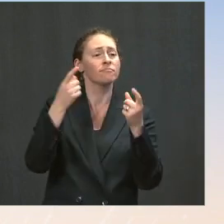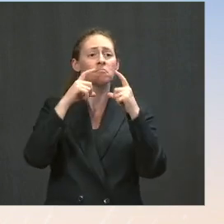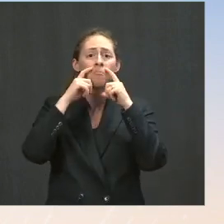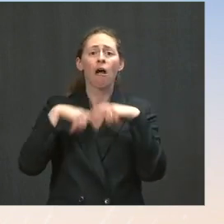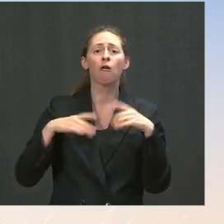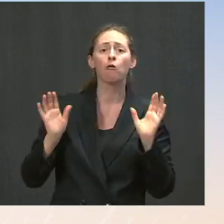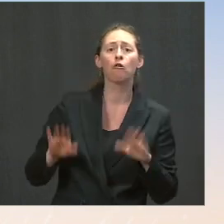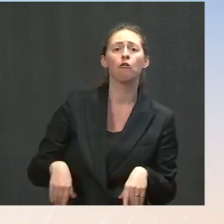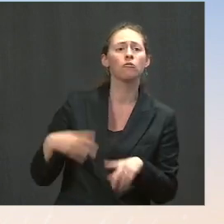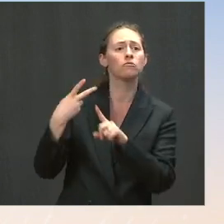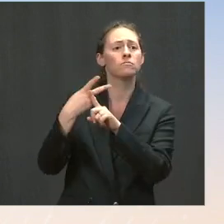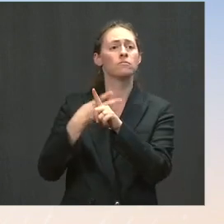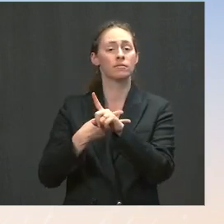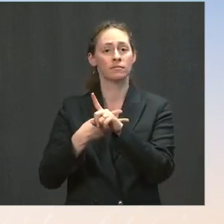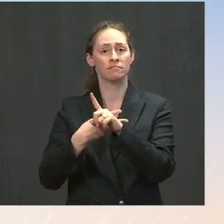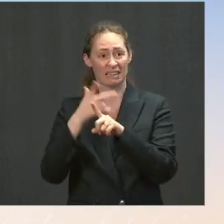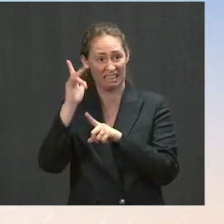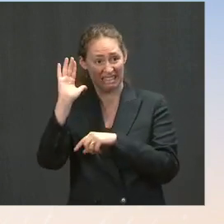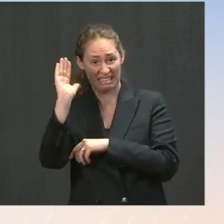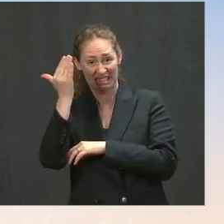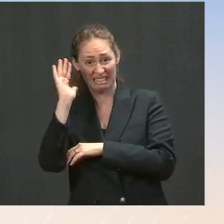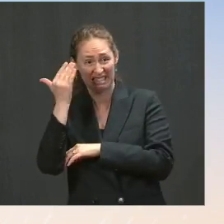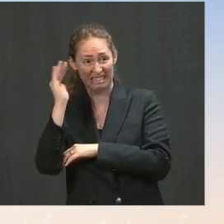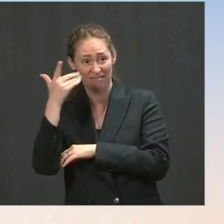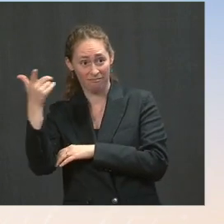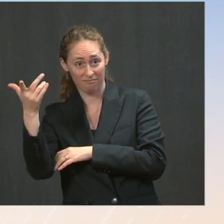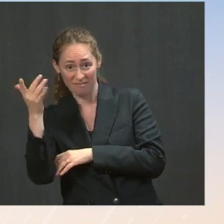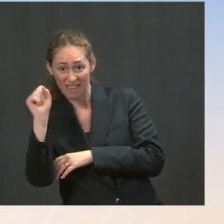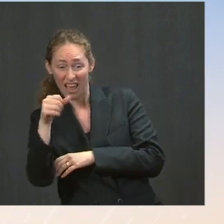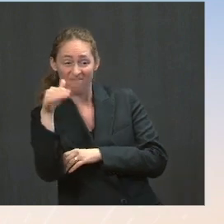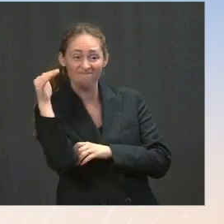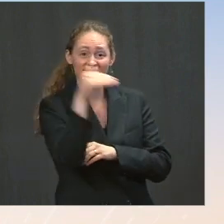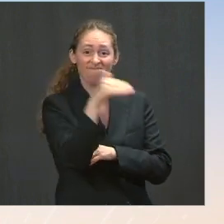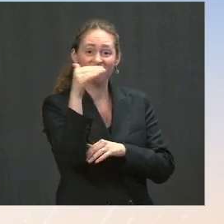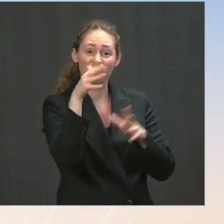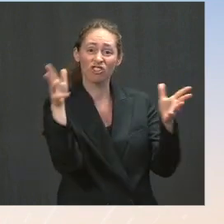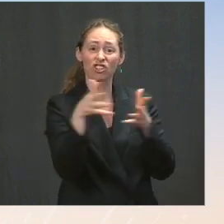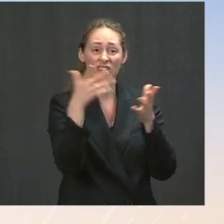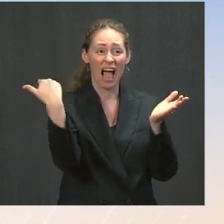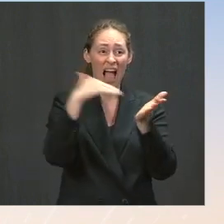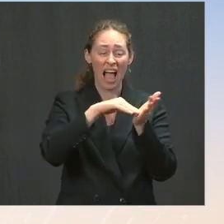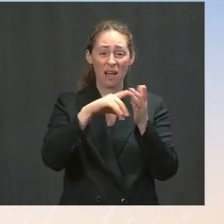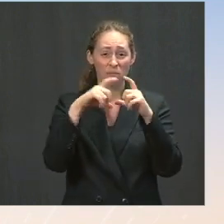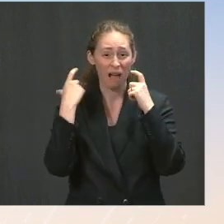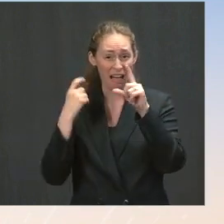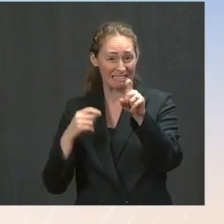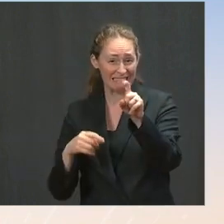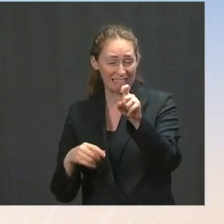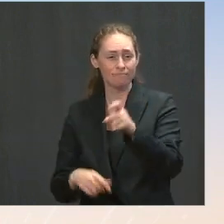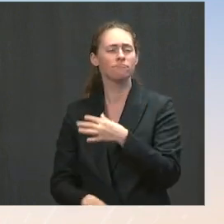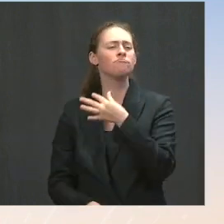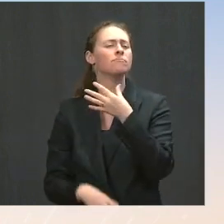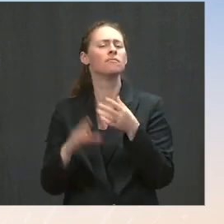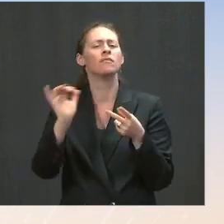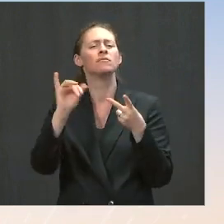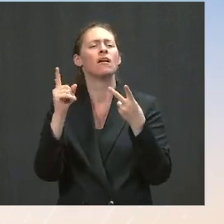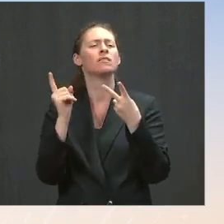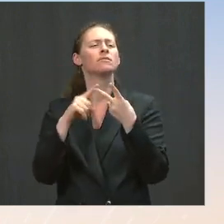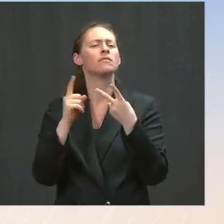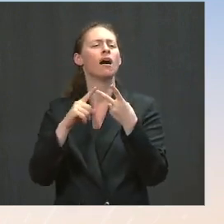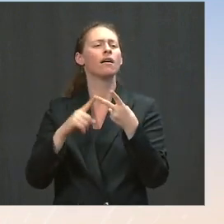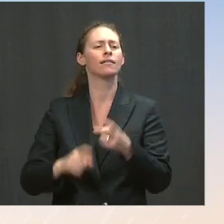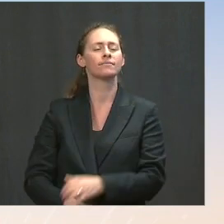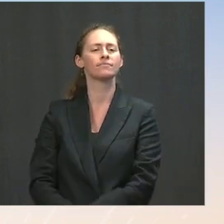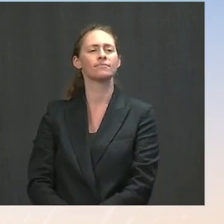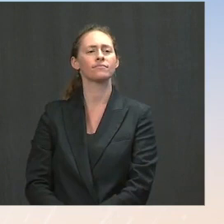exactly do you plan to push this publicly? And then along those same lines, on July 4th, the president gave his sort of independence from the